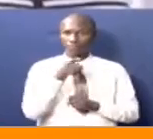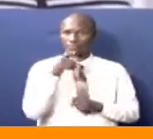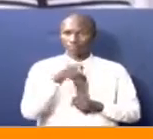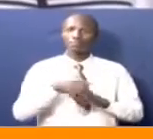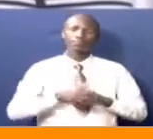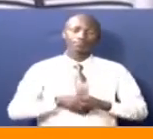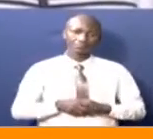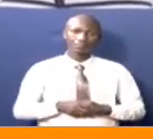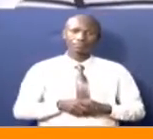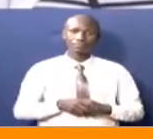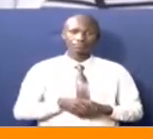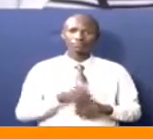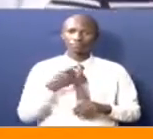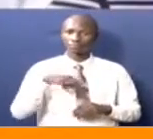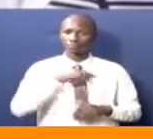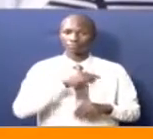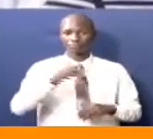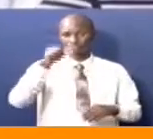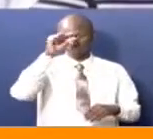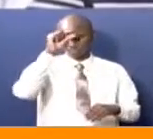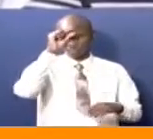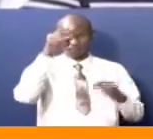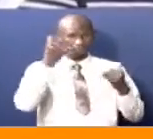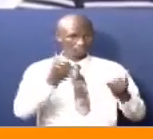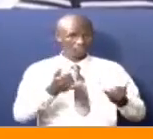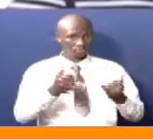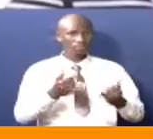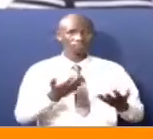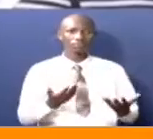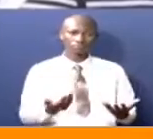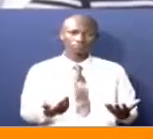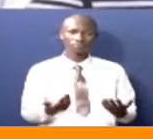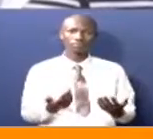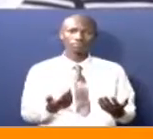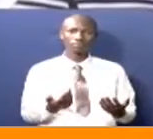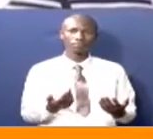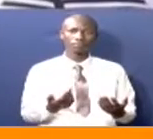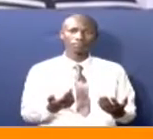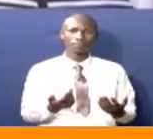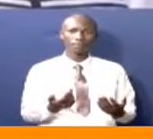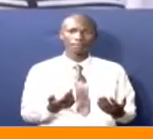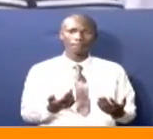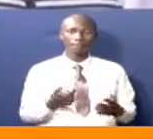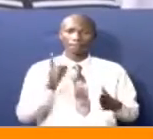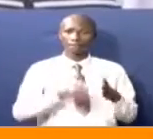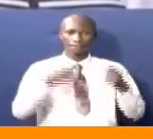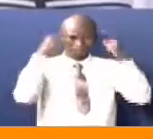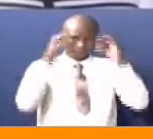concern, we as a government have had to make some hard decisions at times. But whatever